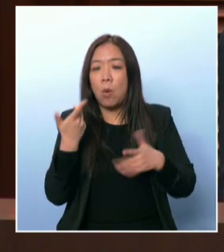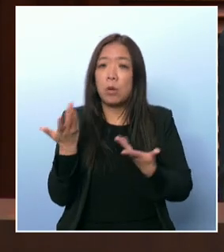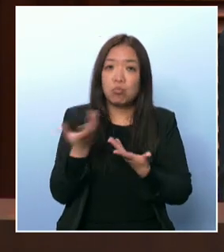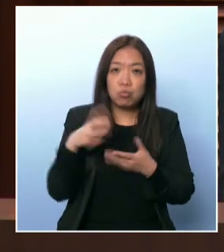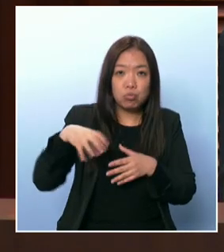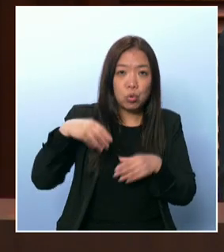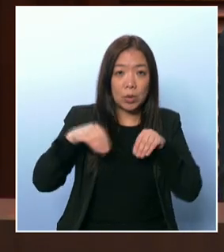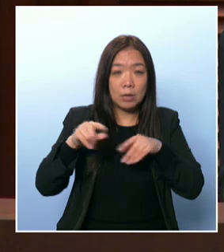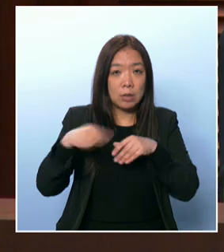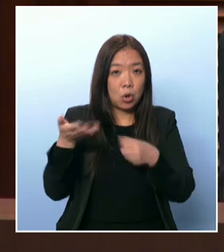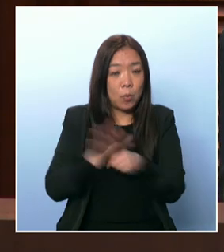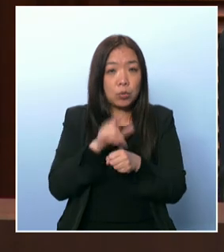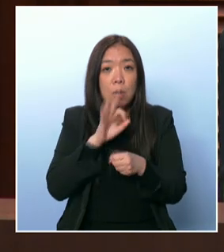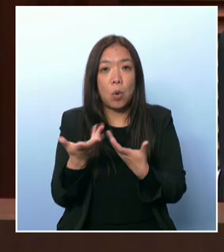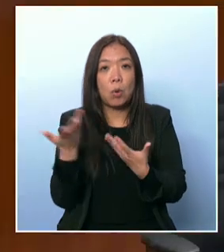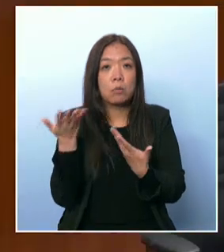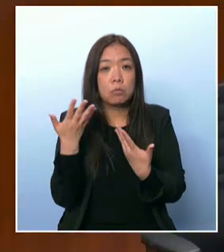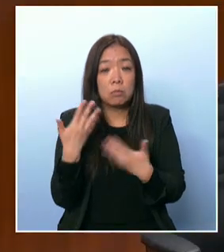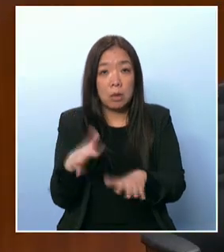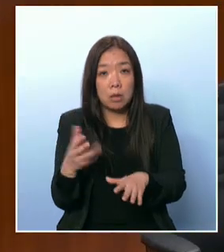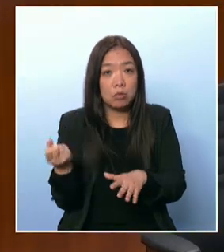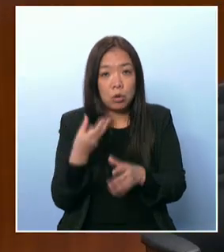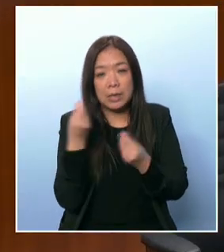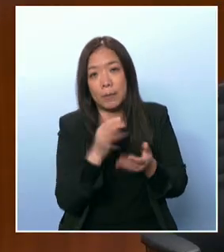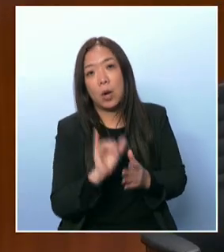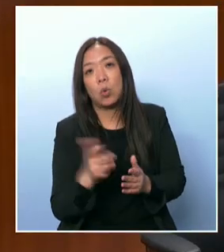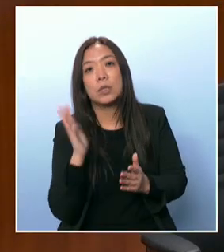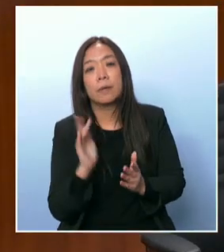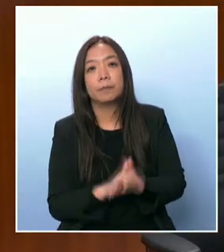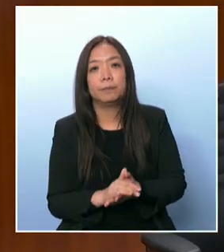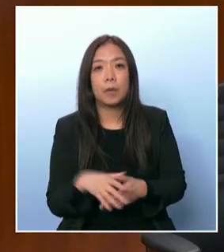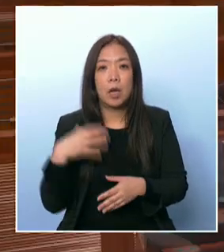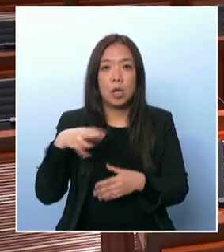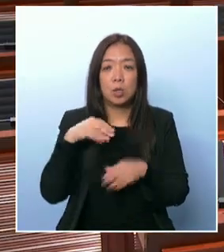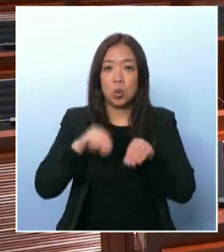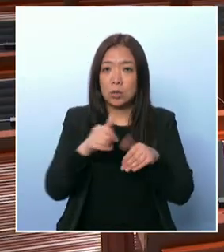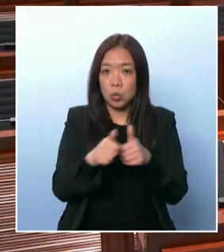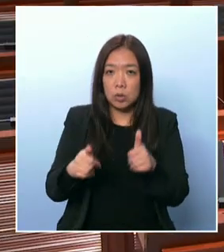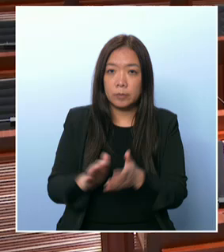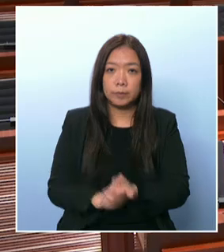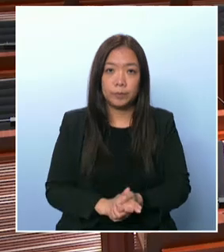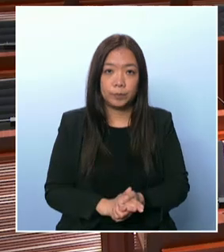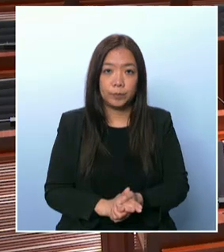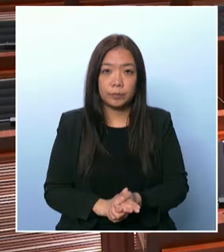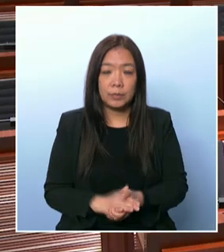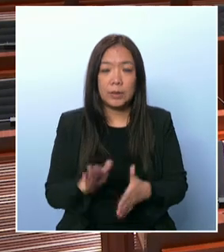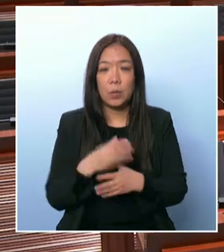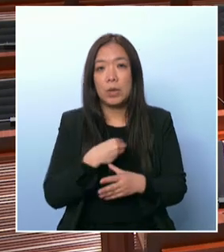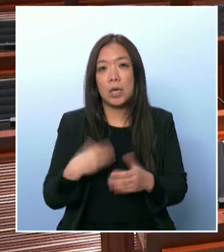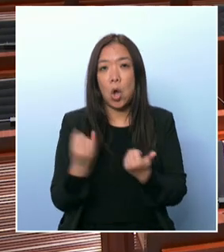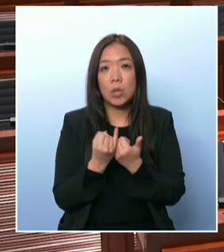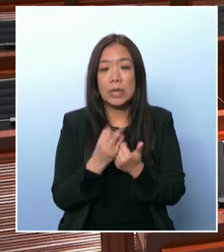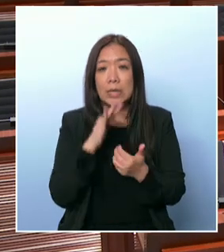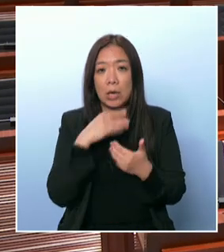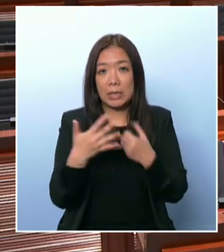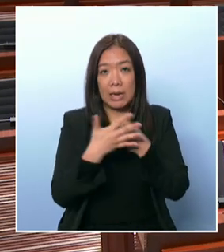Now, in terms of construction costs, I would defer to Professor Chung and Mr. Look. Professor Chung,